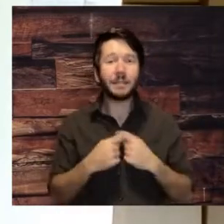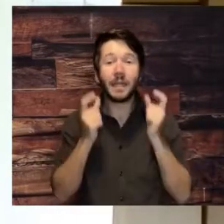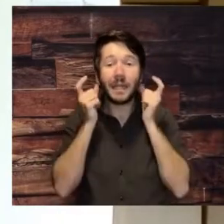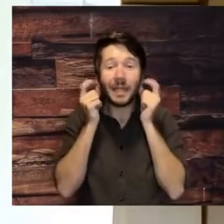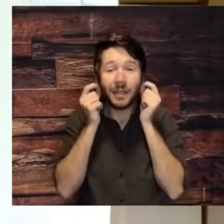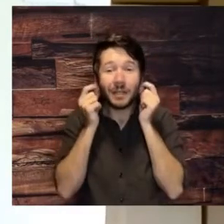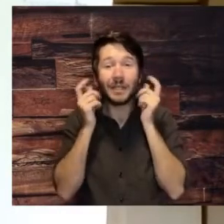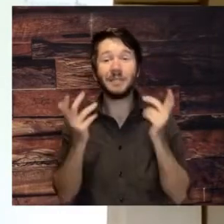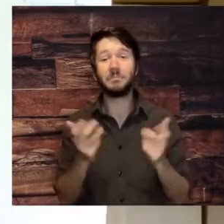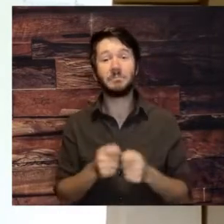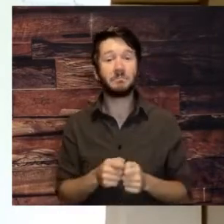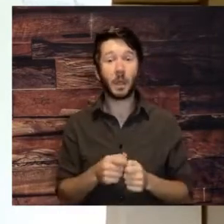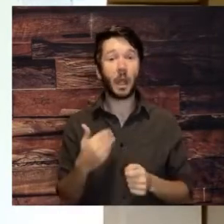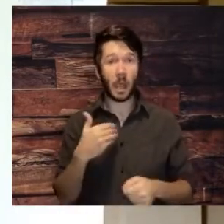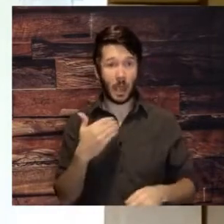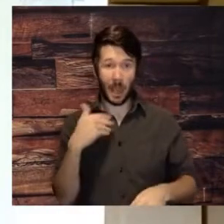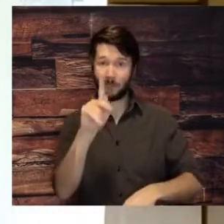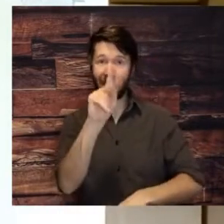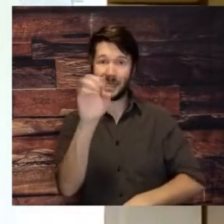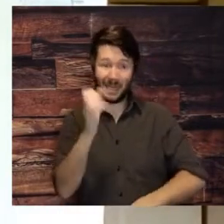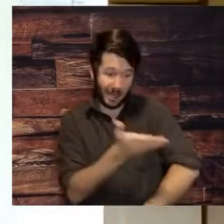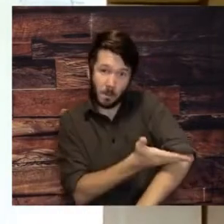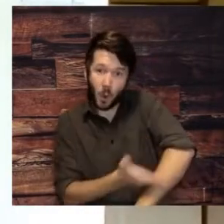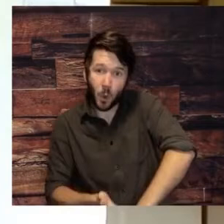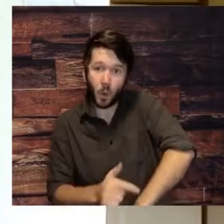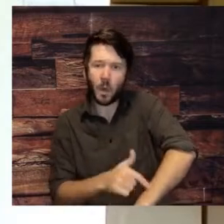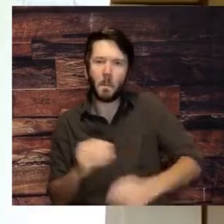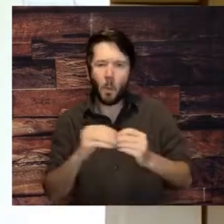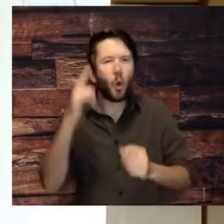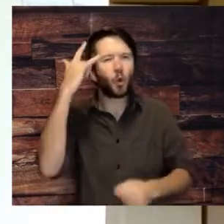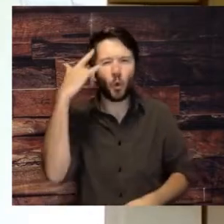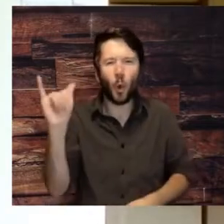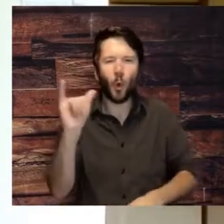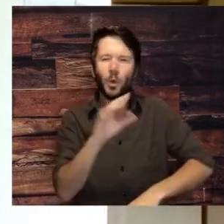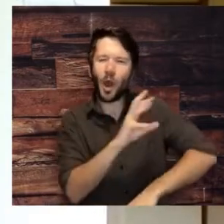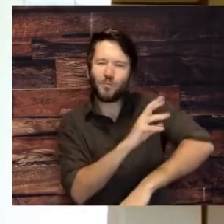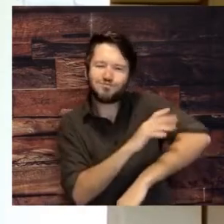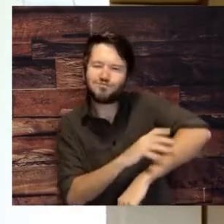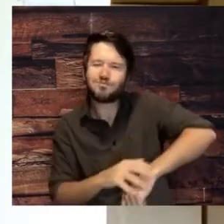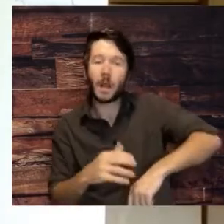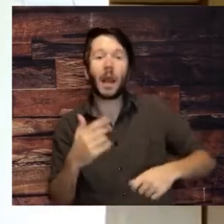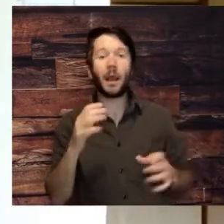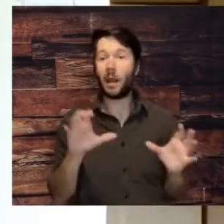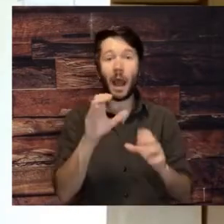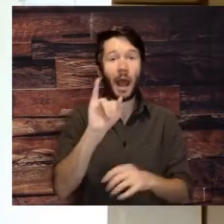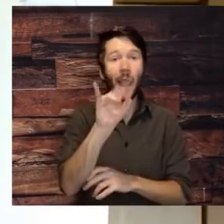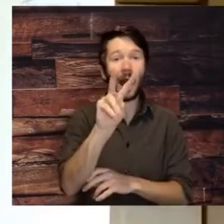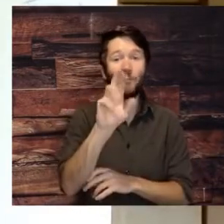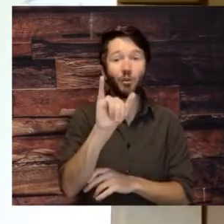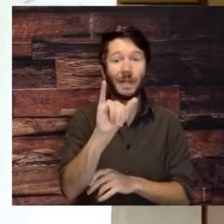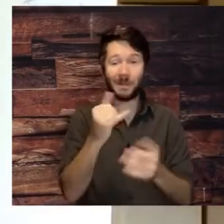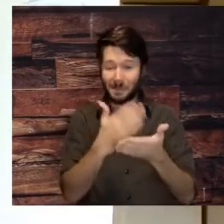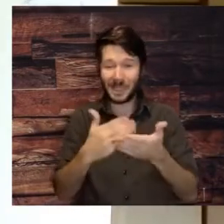as a necklace and earrings. And just below her knees, she has more gold jewelry with a decorative string of